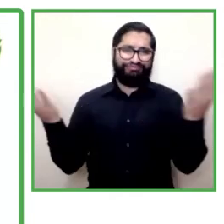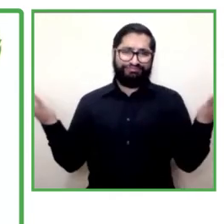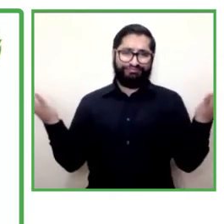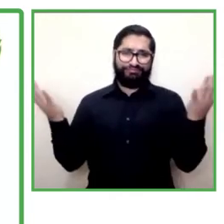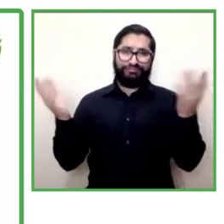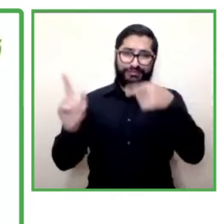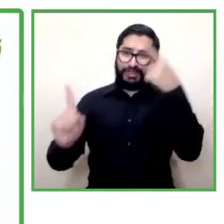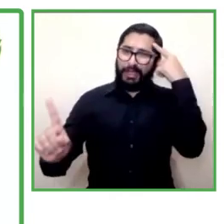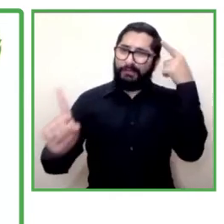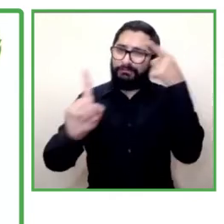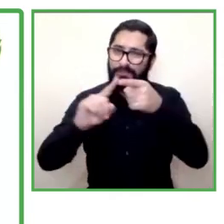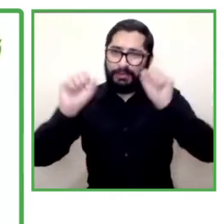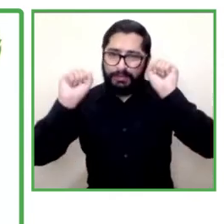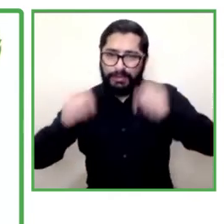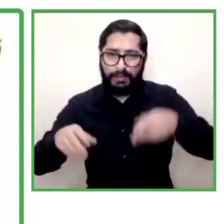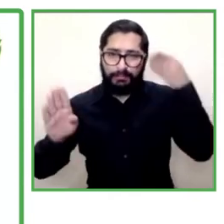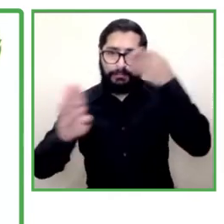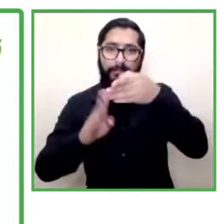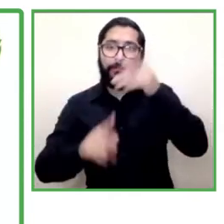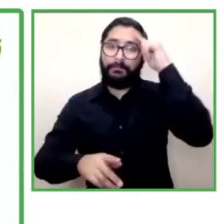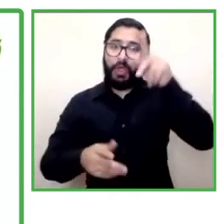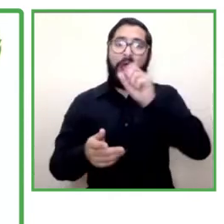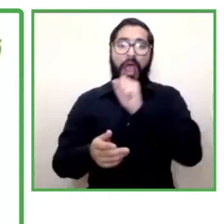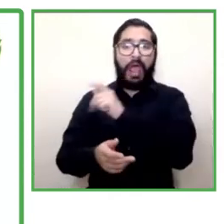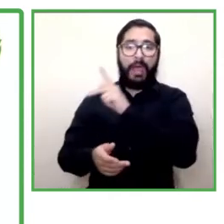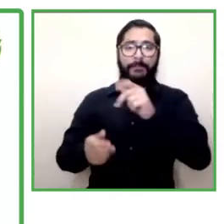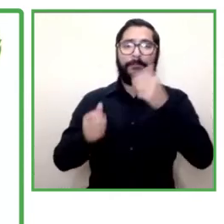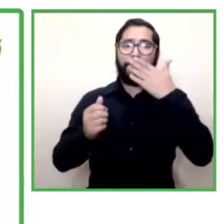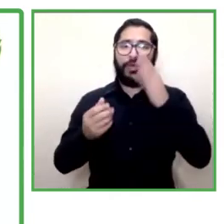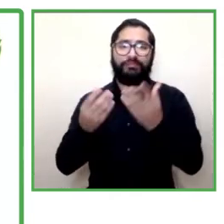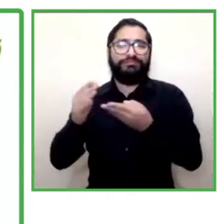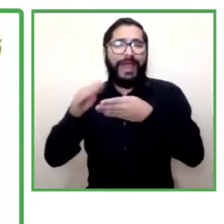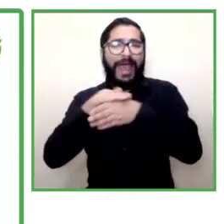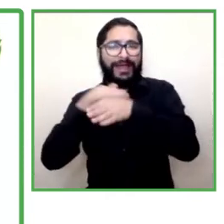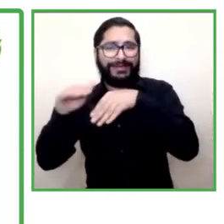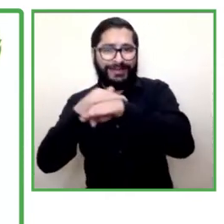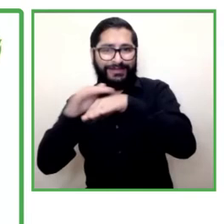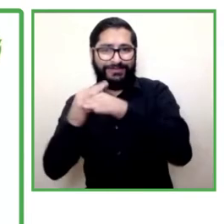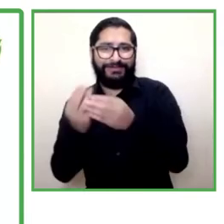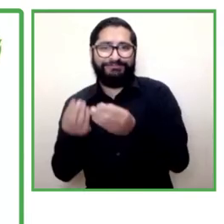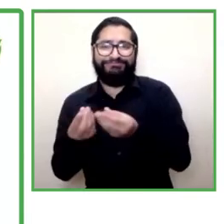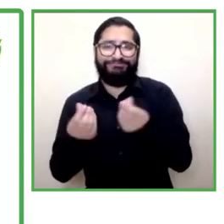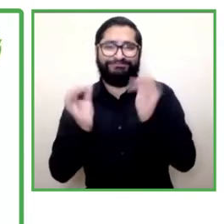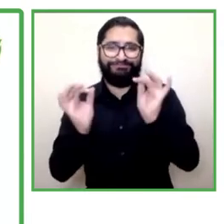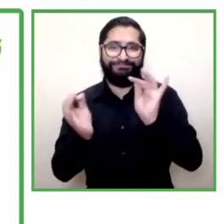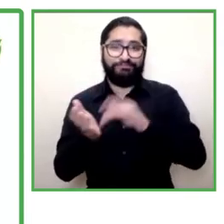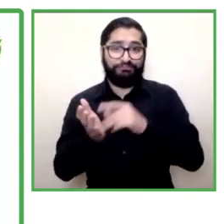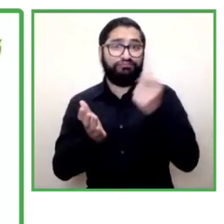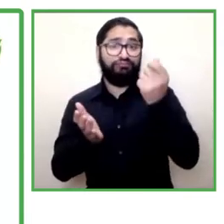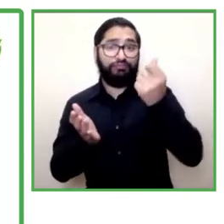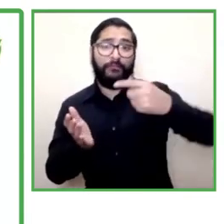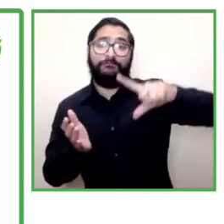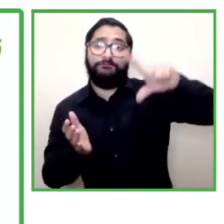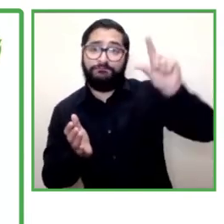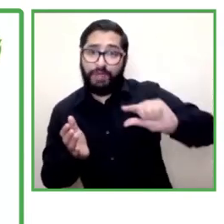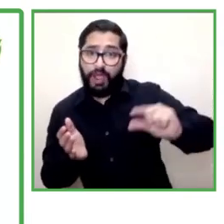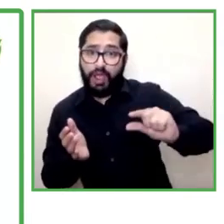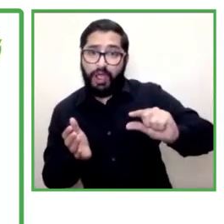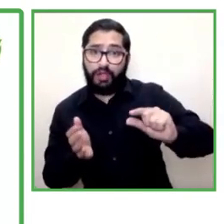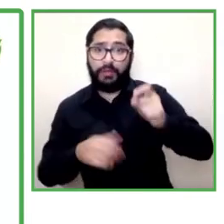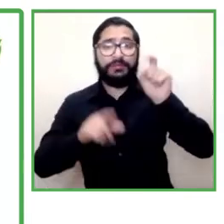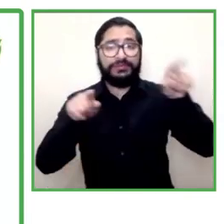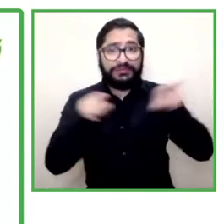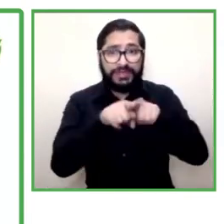language. We lower the cost, and at the same time, we are improving learning outcomes. And that satisfies what we call